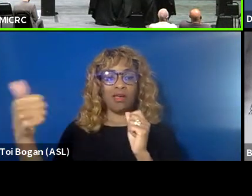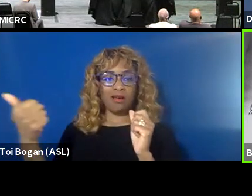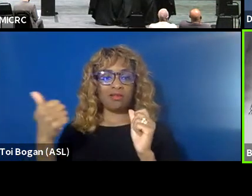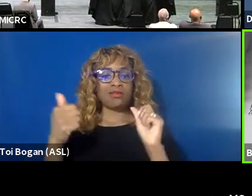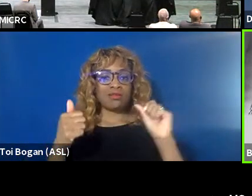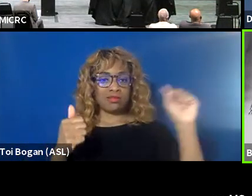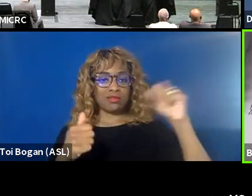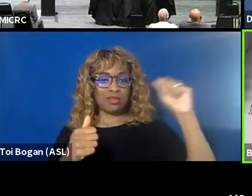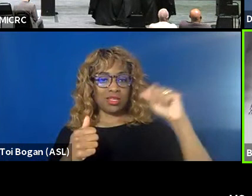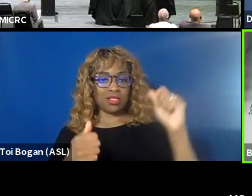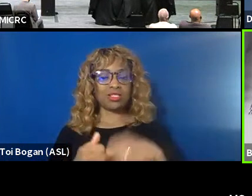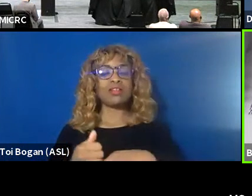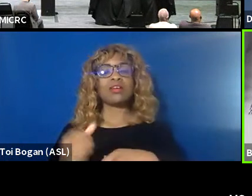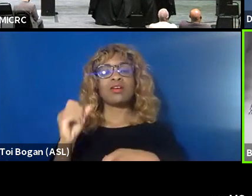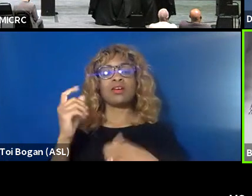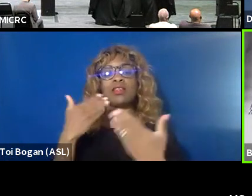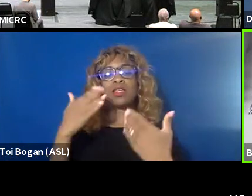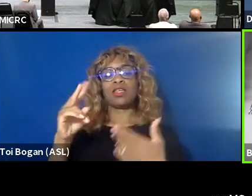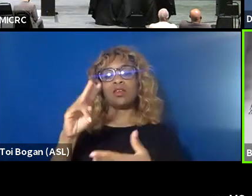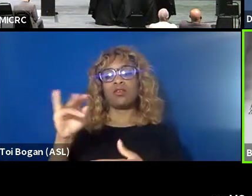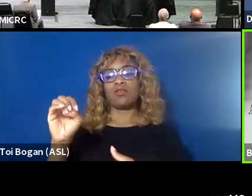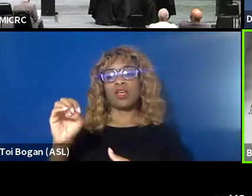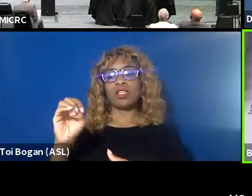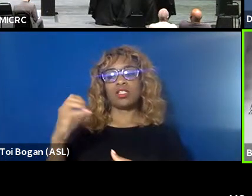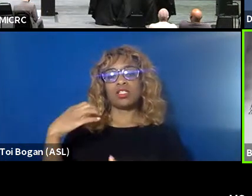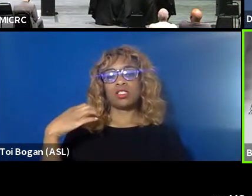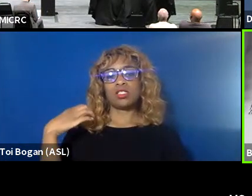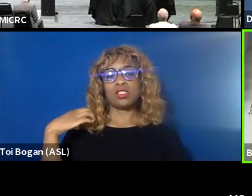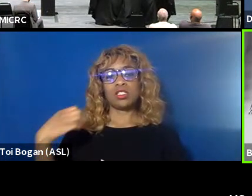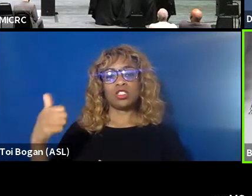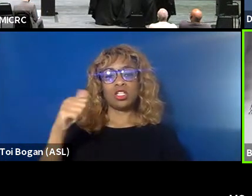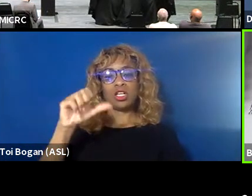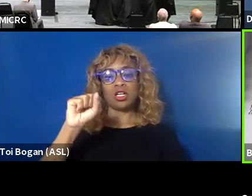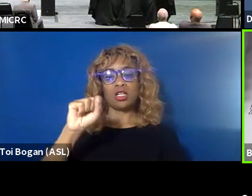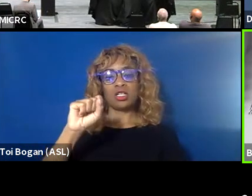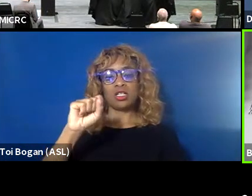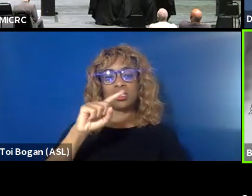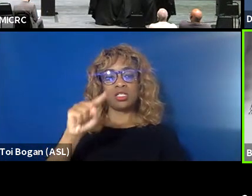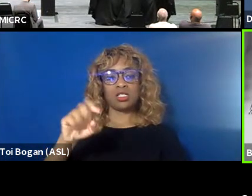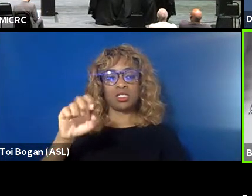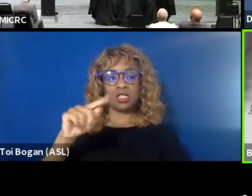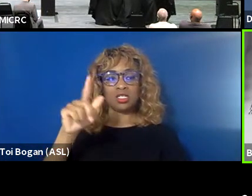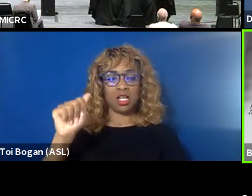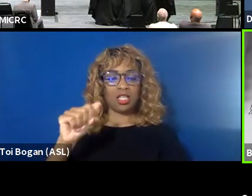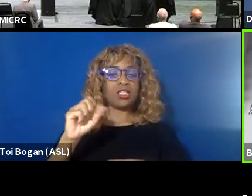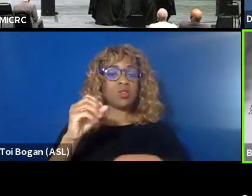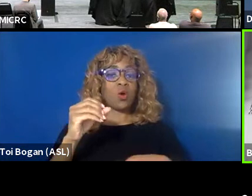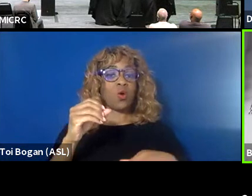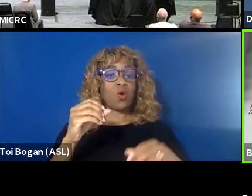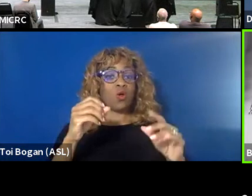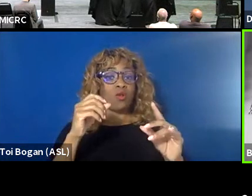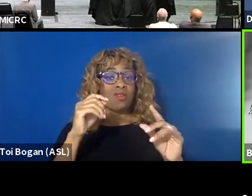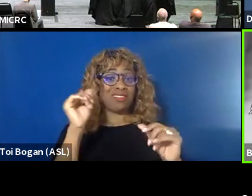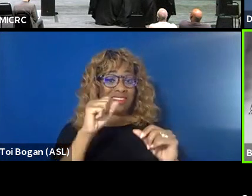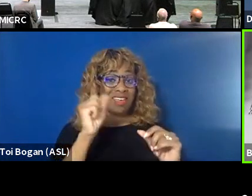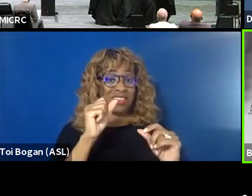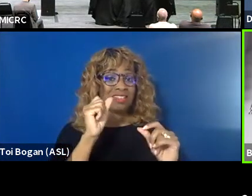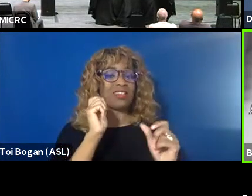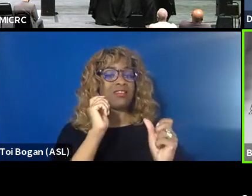Thank you. Thank you, Vice Chair Satella. The ayes prevail. The motion is